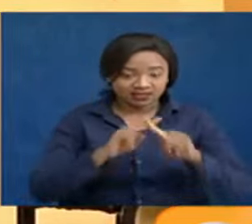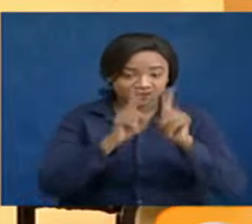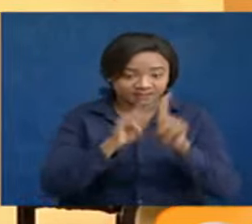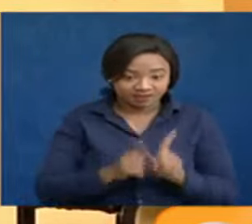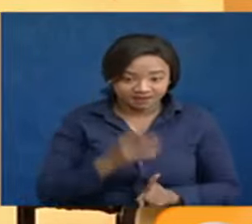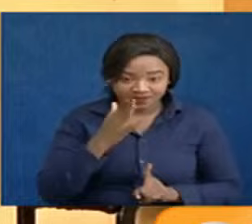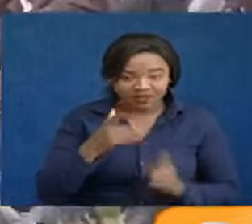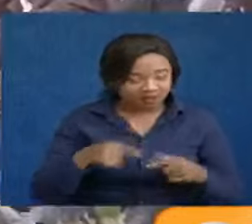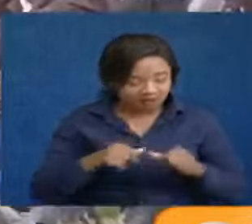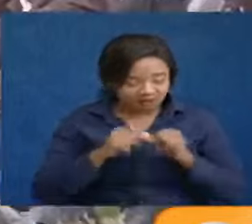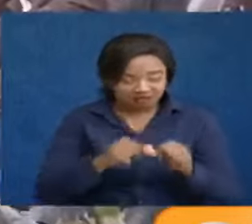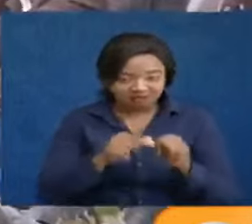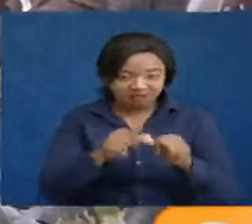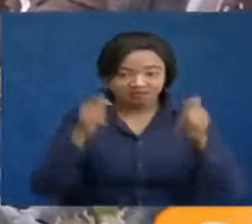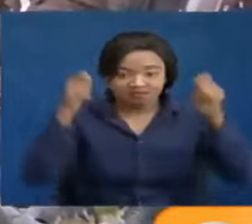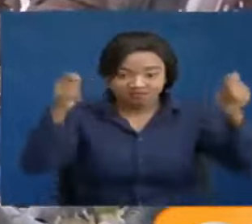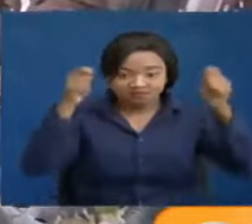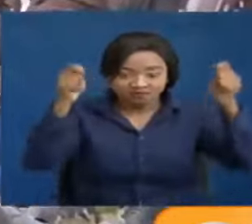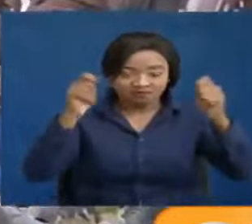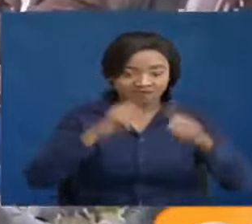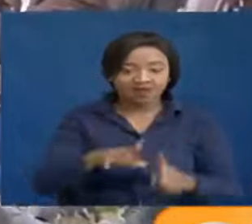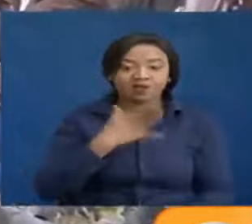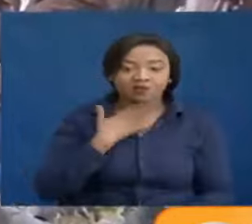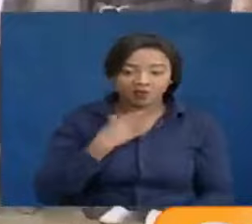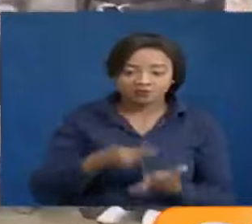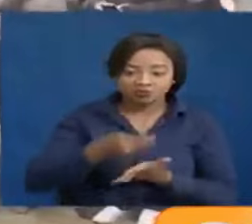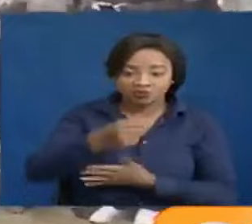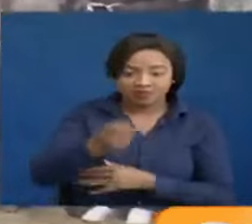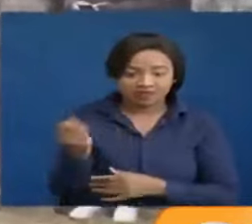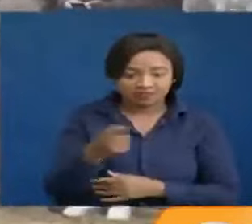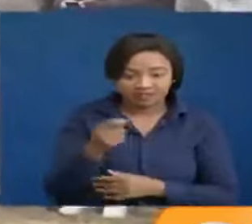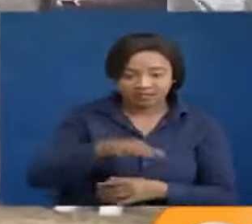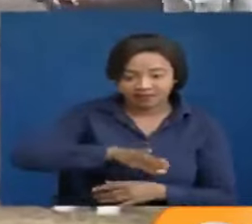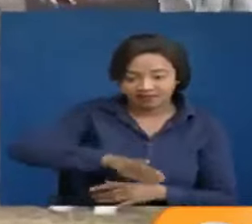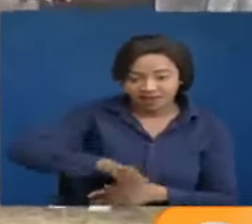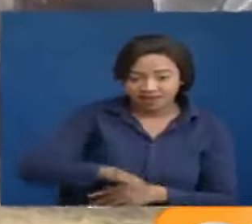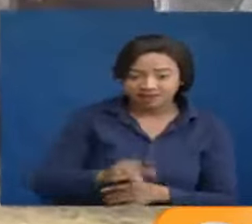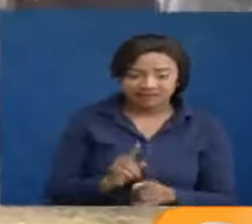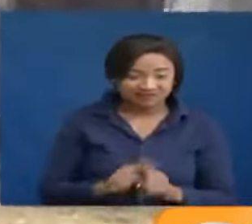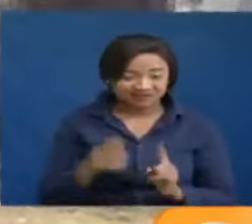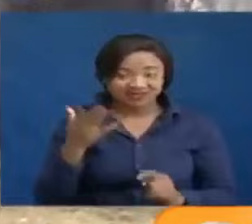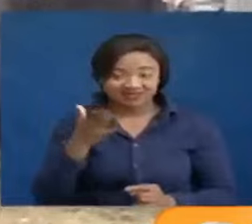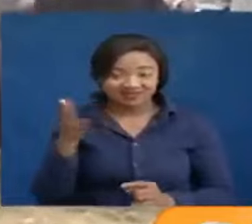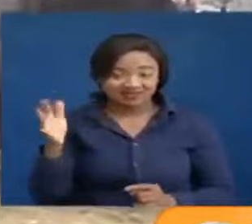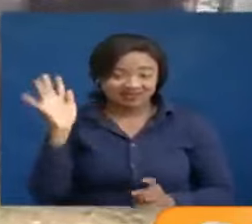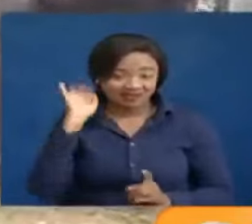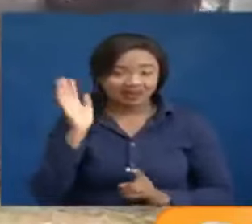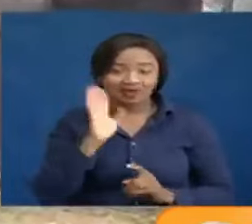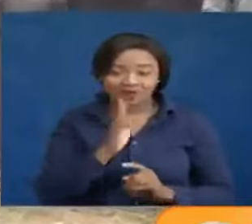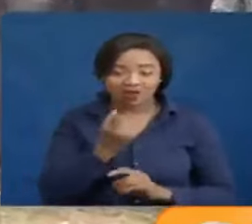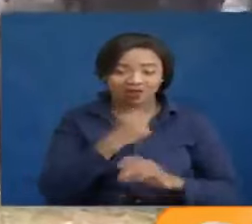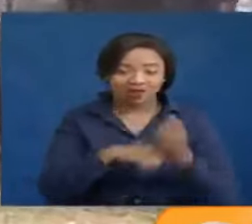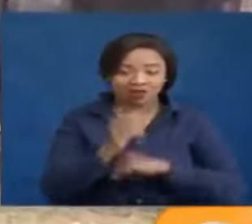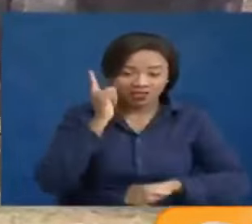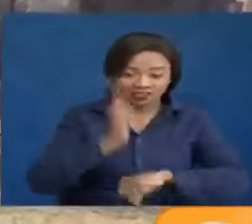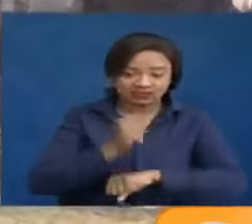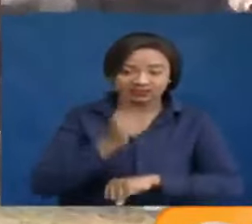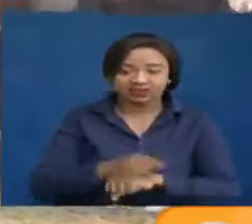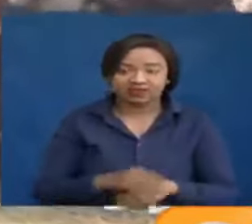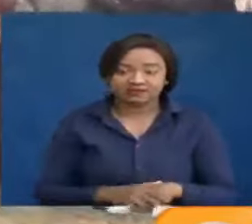on strike, demanding to be paid their salary arrears. This despite threats of disciplinary action for